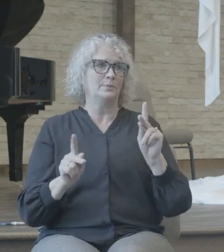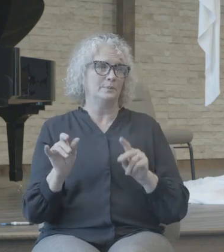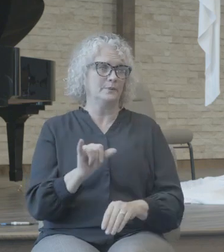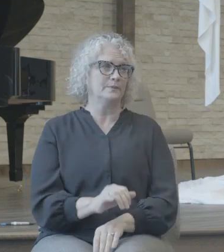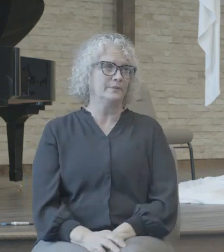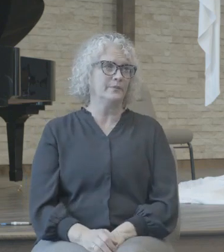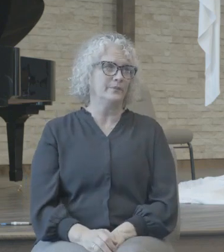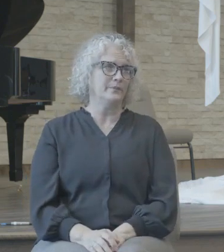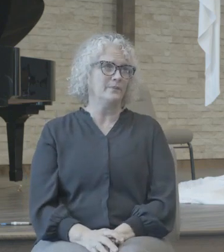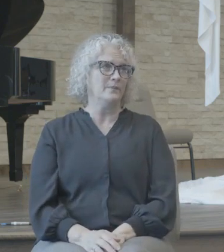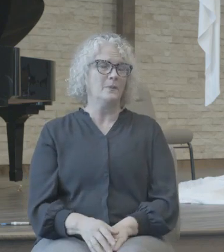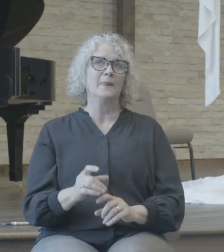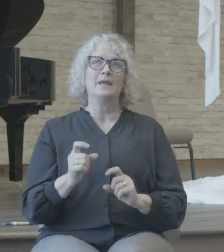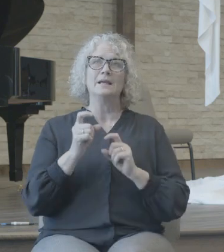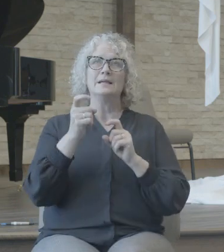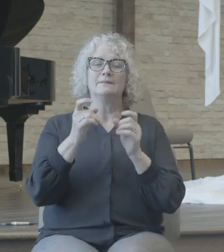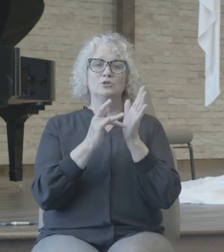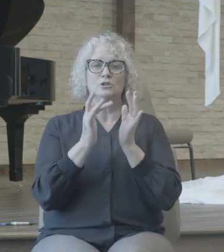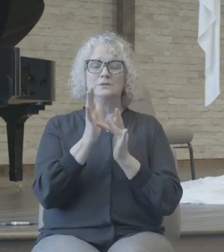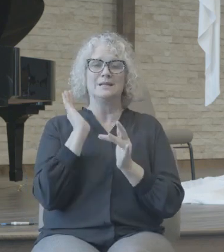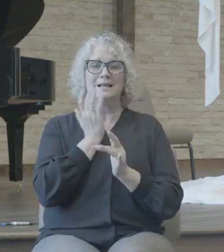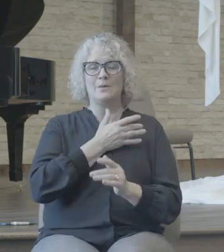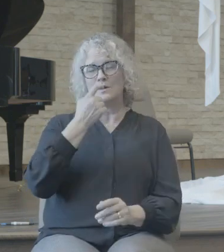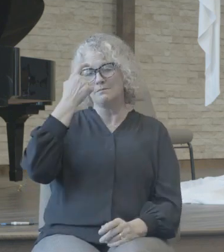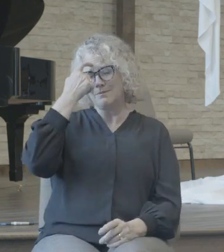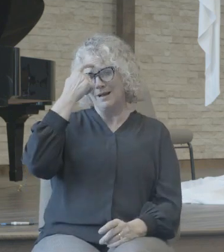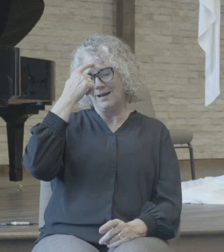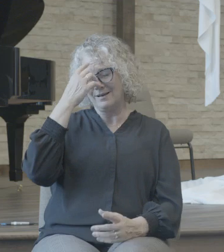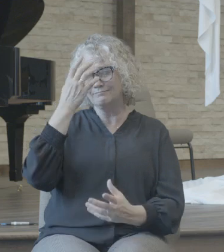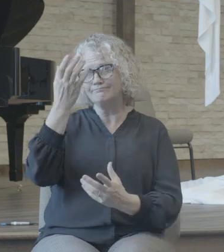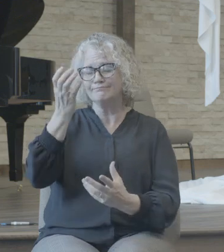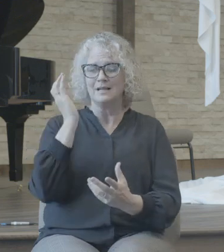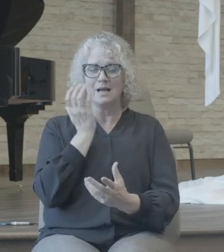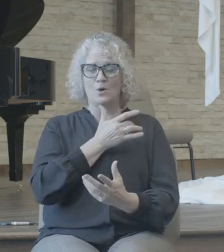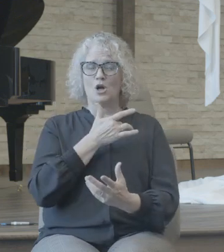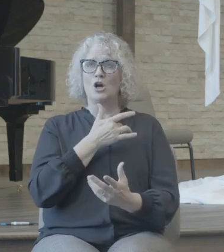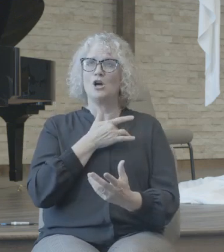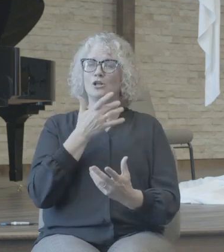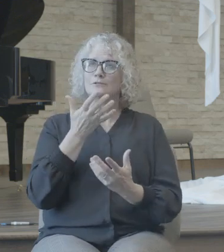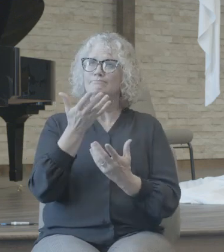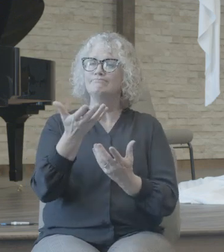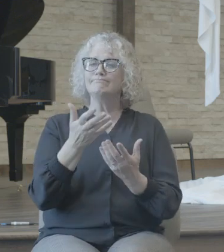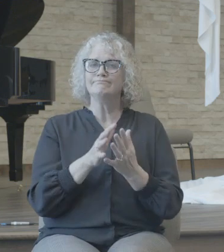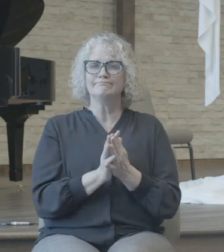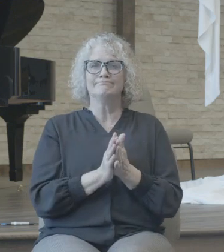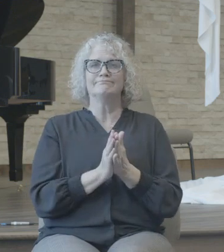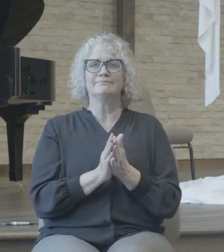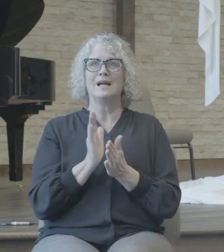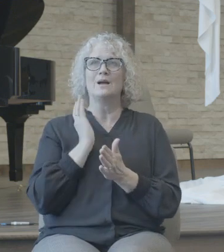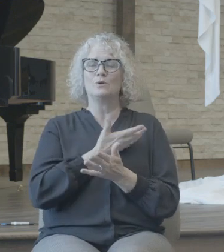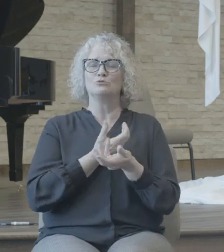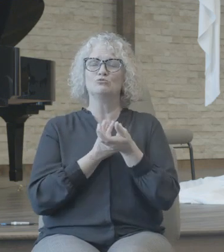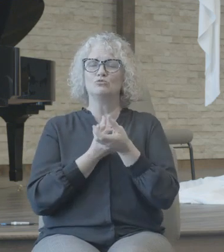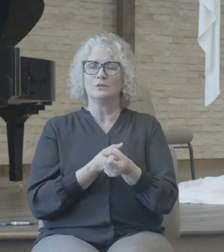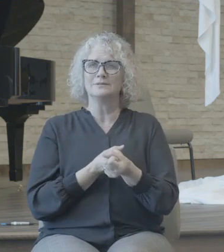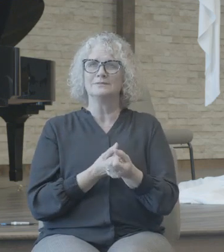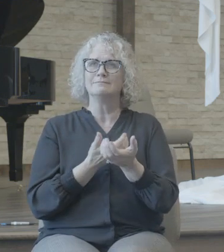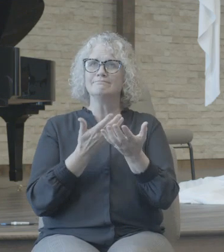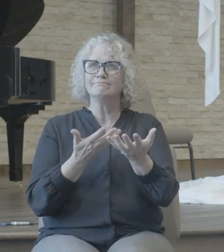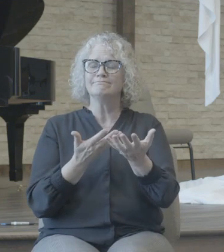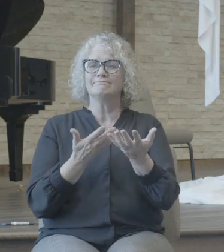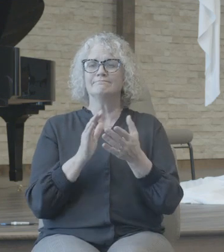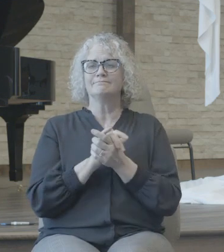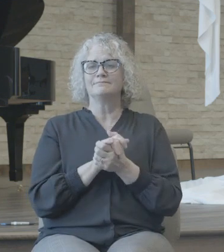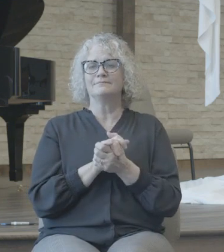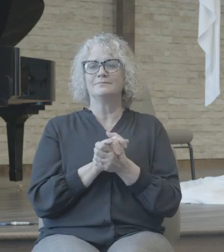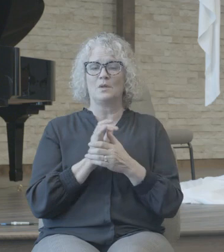By giving Jesus our minds, by giving him our hearts, by giving him our trust, and by